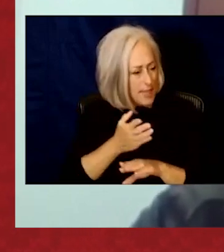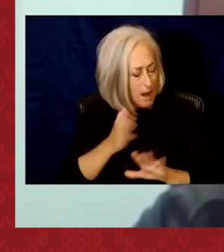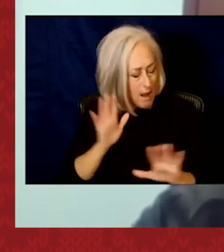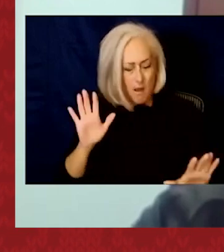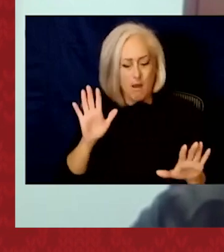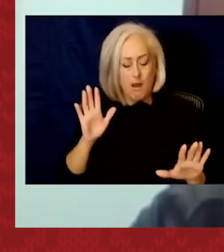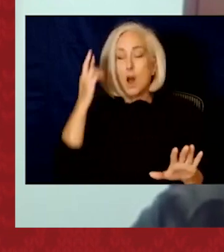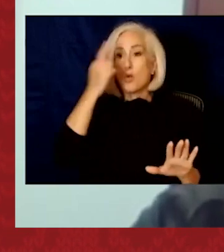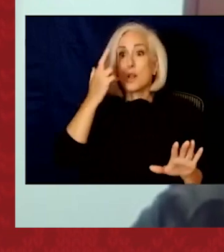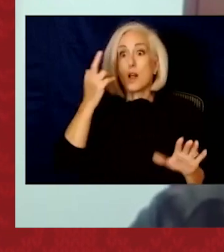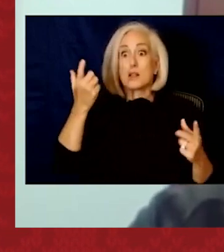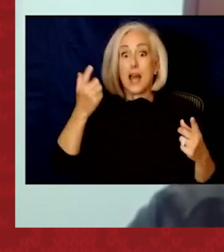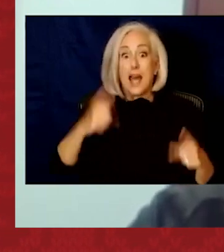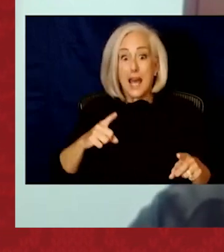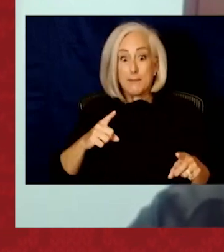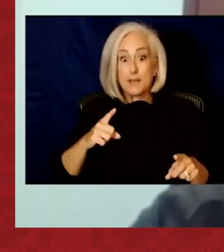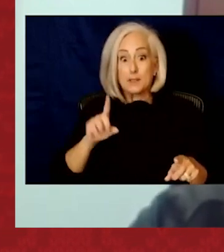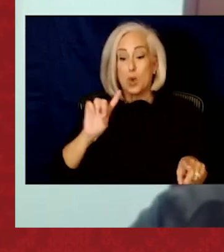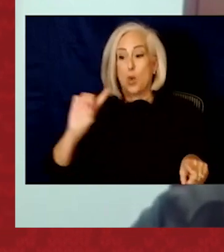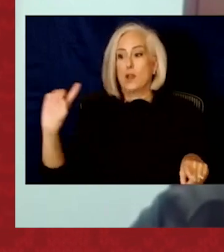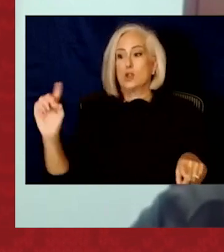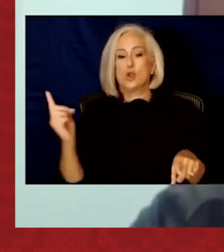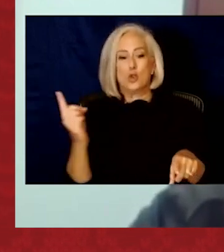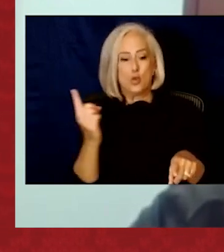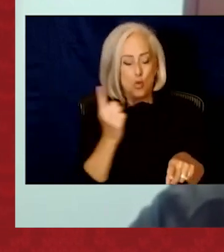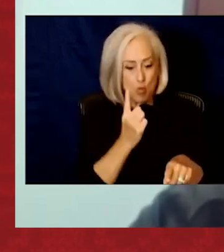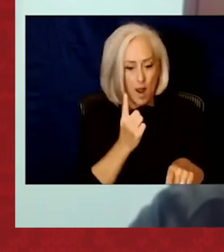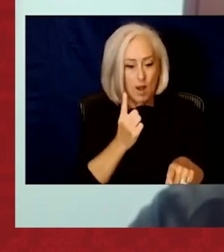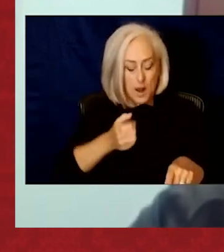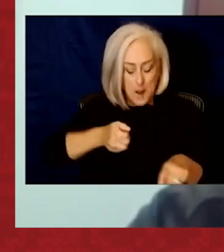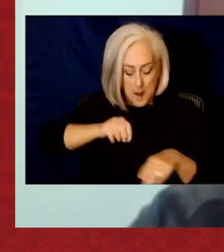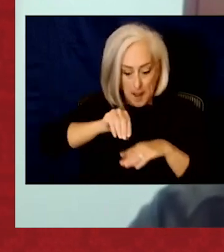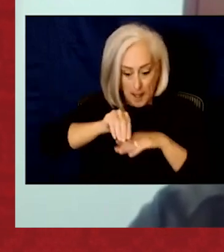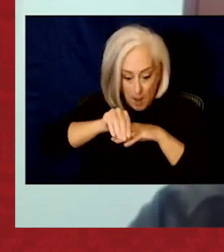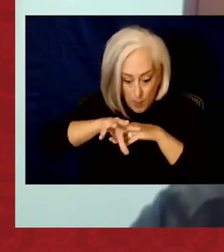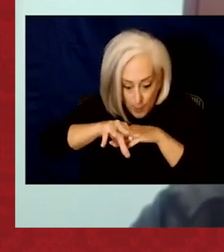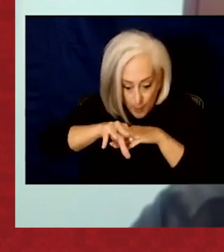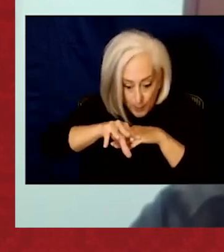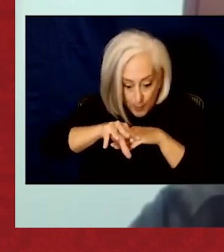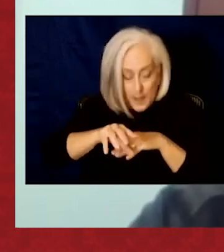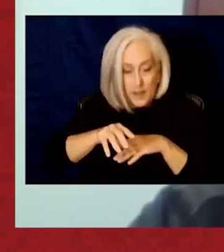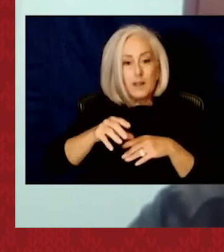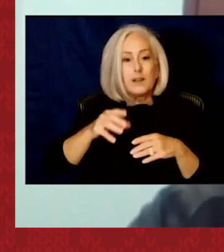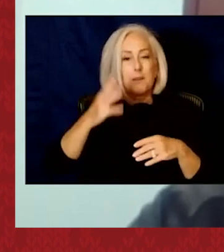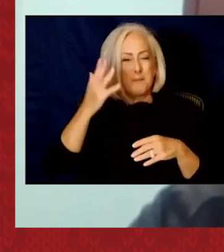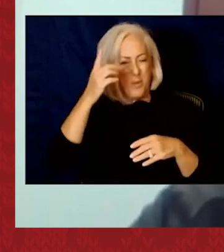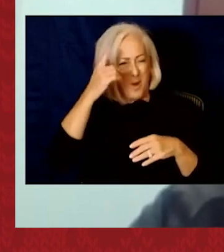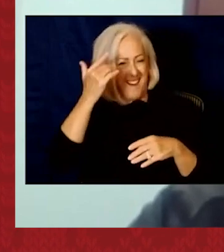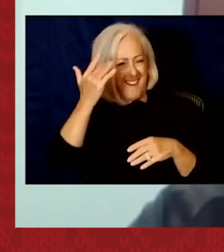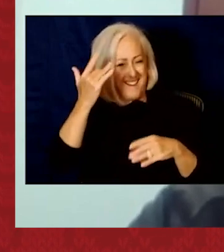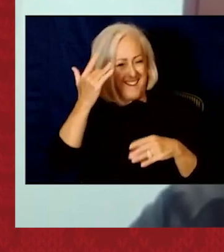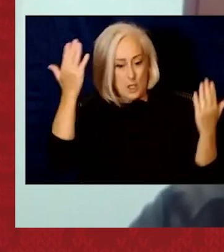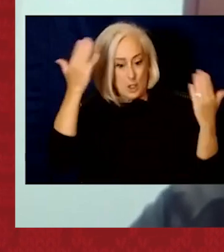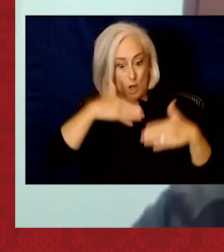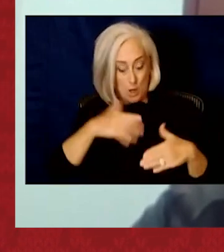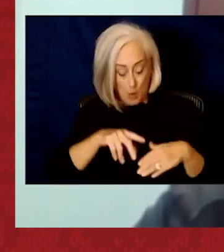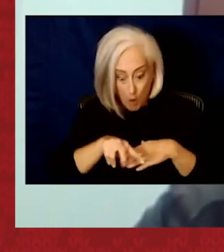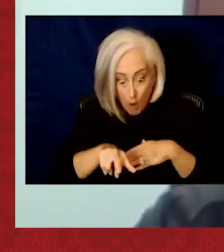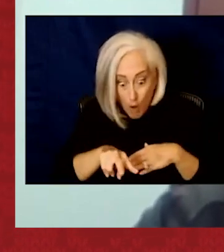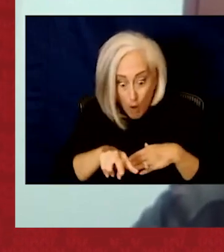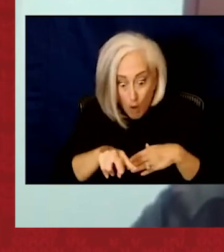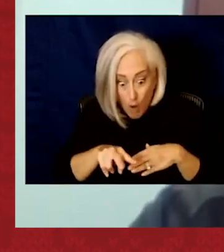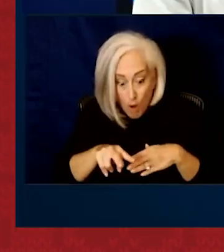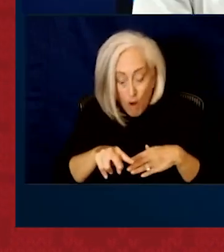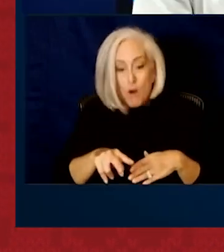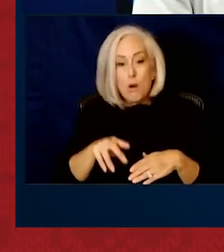then I turned around and went back because it was dark and turned on my flashlight, and then I was like, oh yeah, that's definitely a poisonous snake. I think that's a